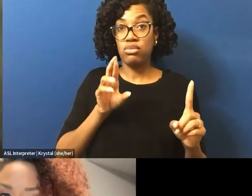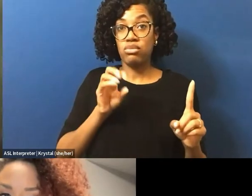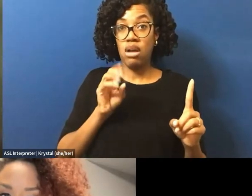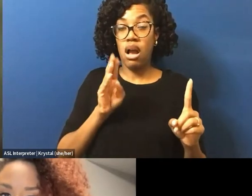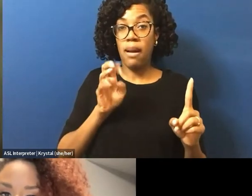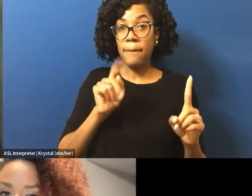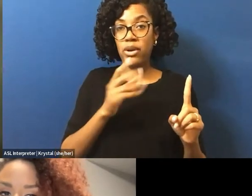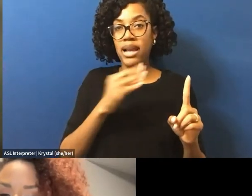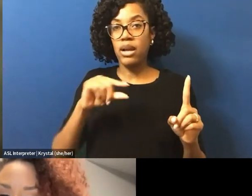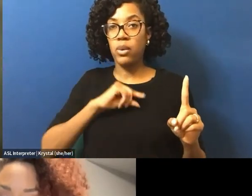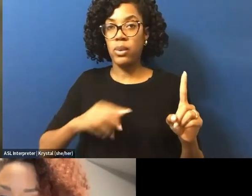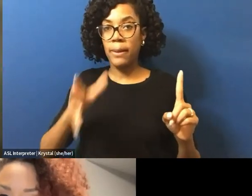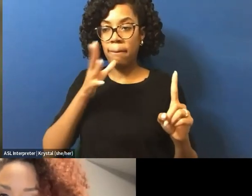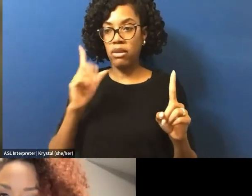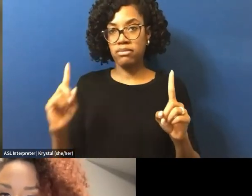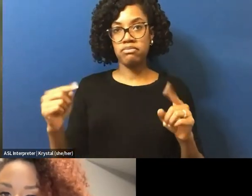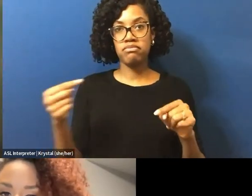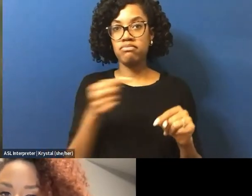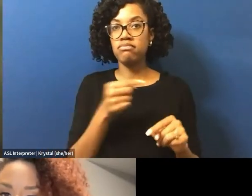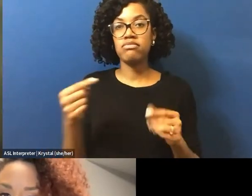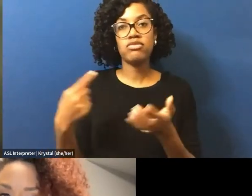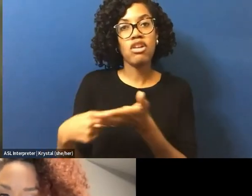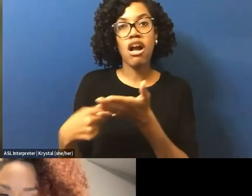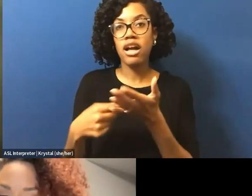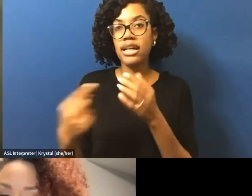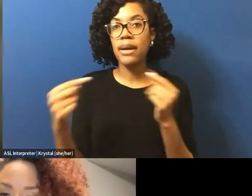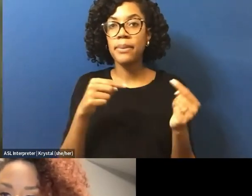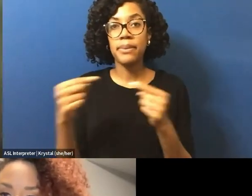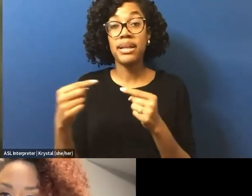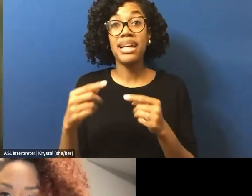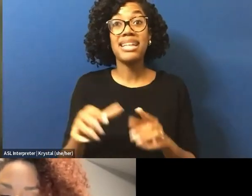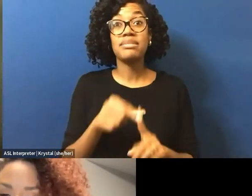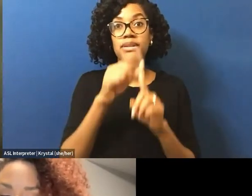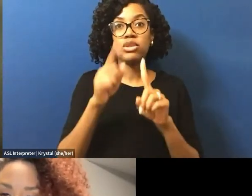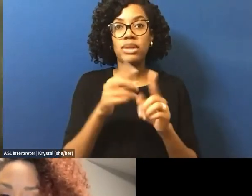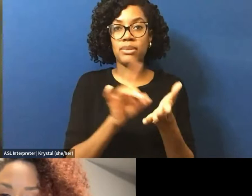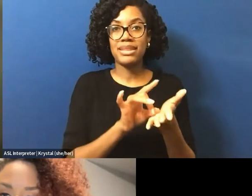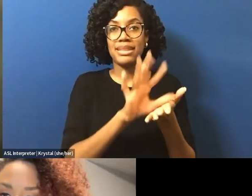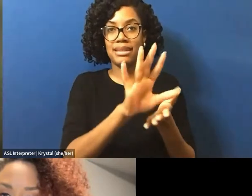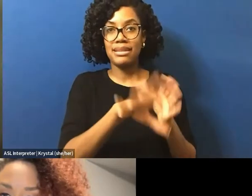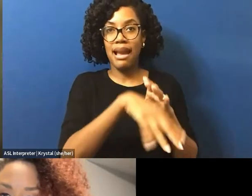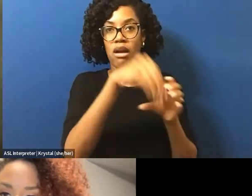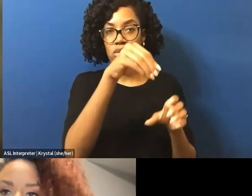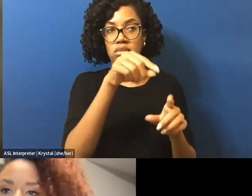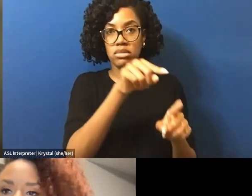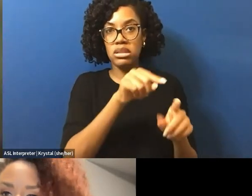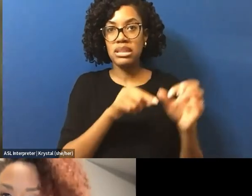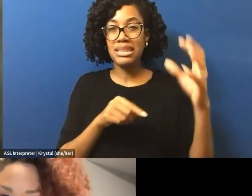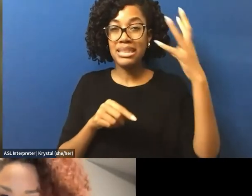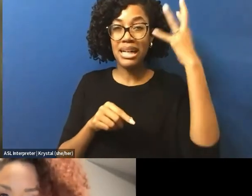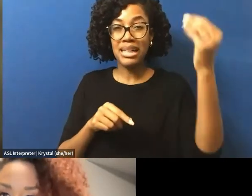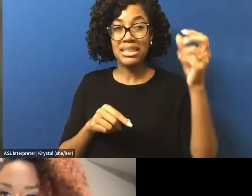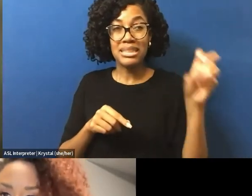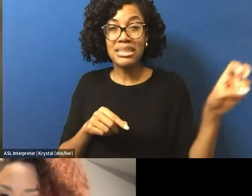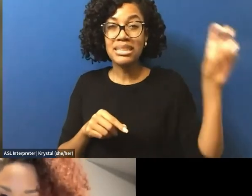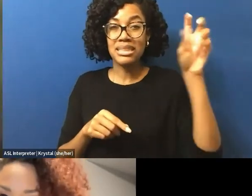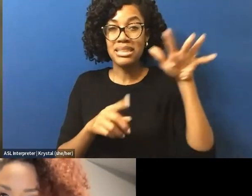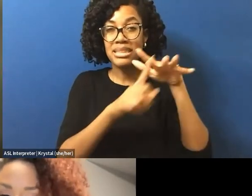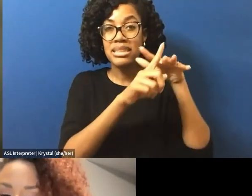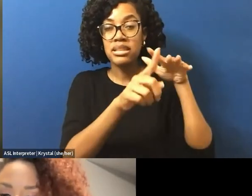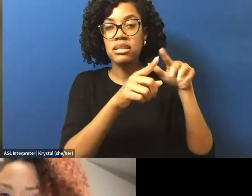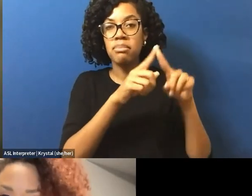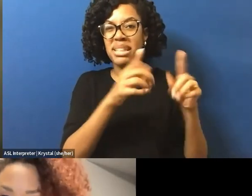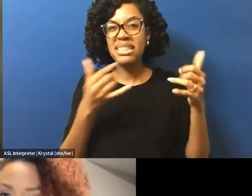exile, talking about which way the movement should go, what people should be studying, what kind of plans they should be making